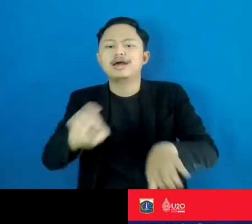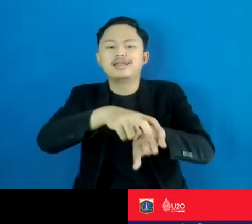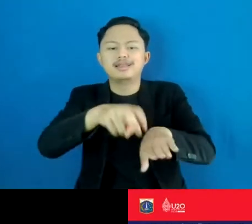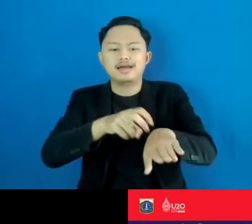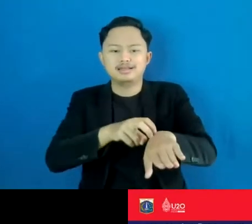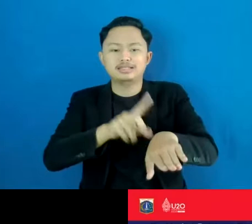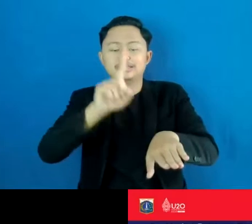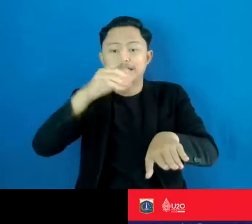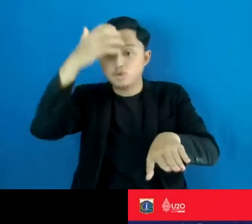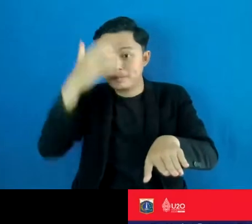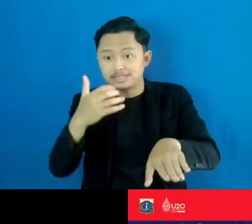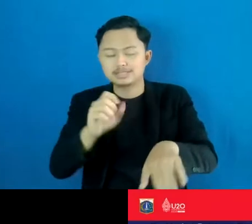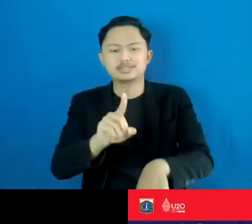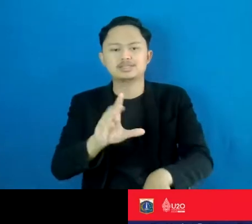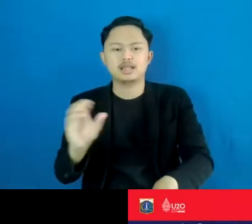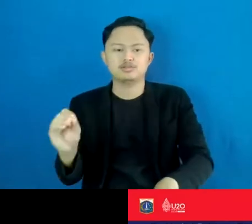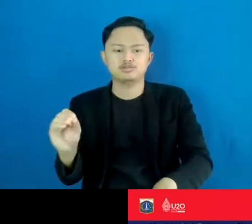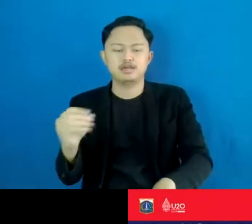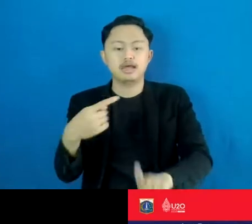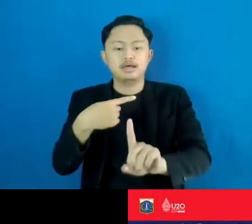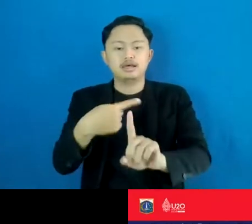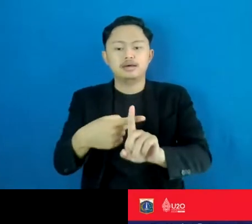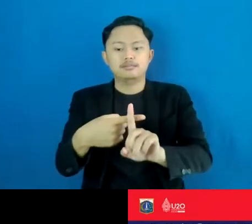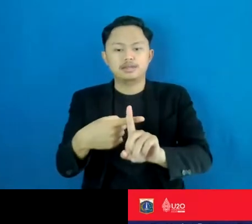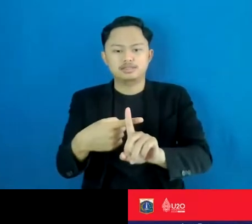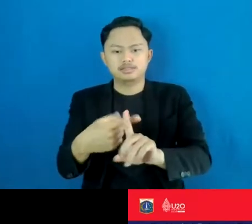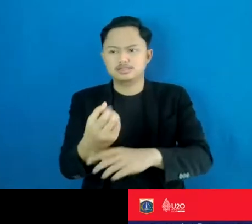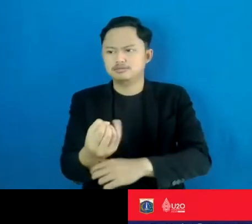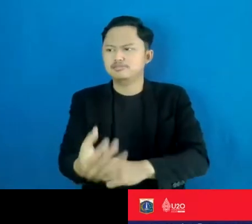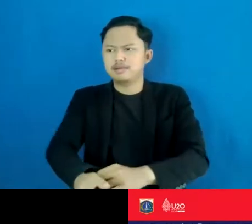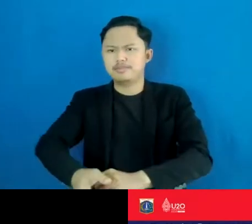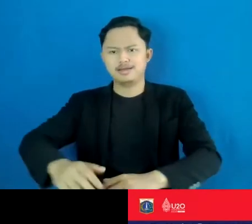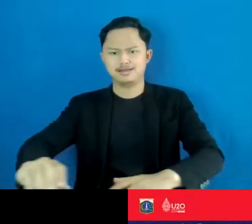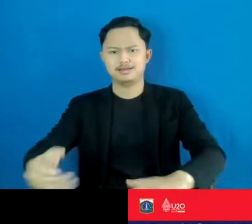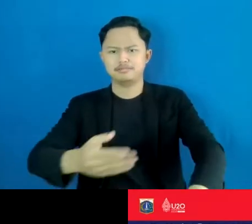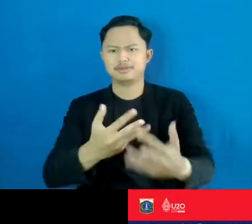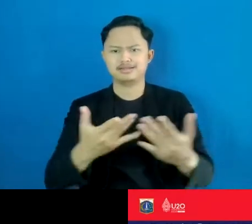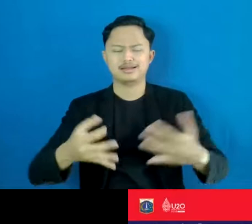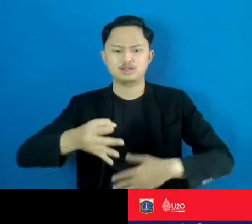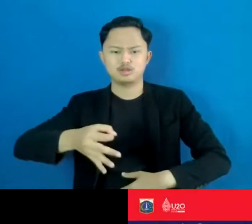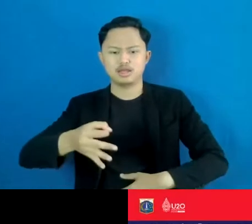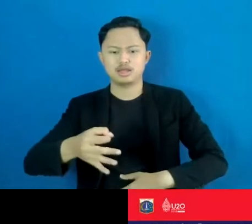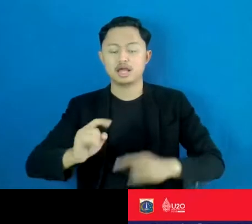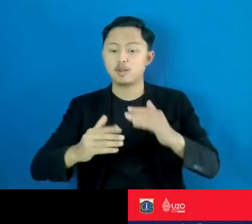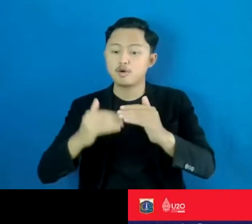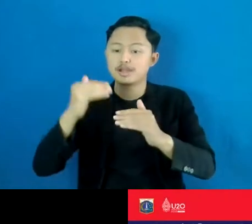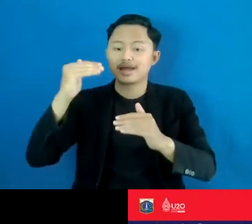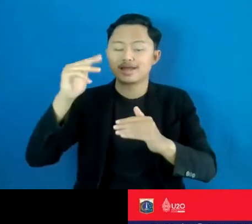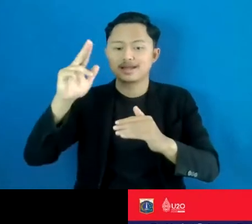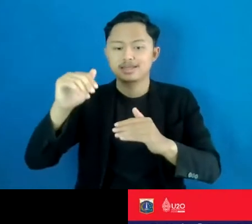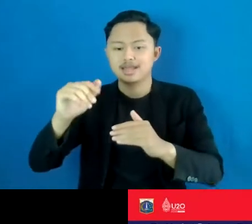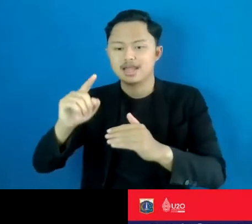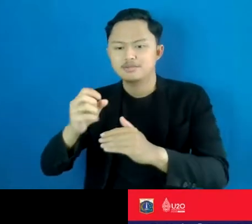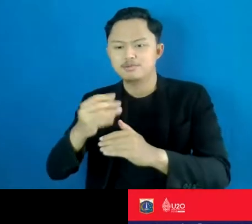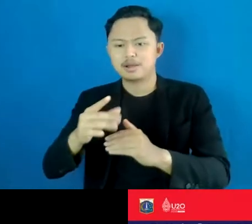in a bus, including standees and sitting capacity. And when it comes to Hyderabad, this is a typical